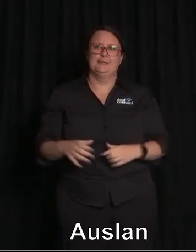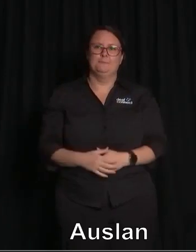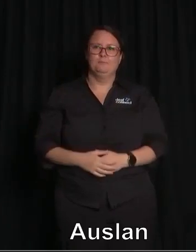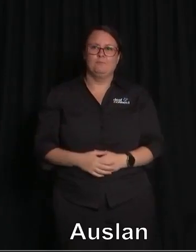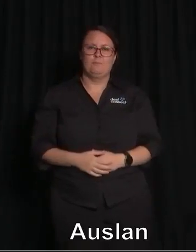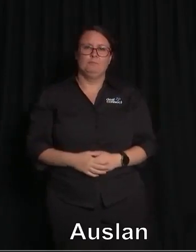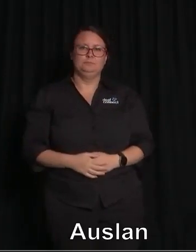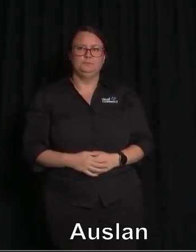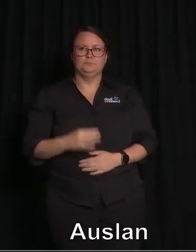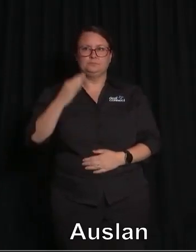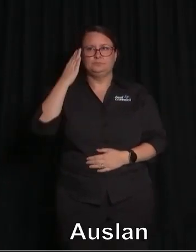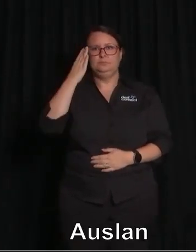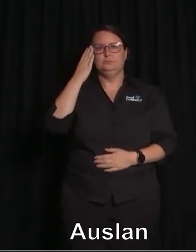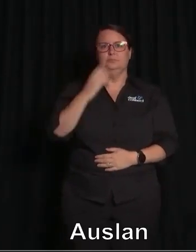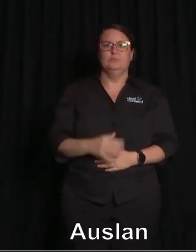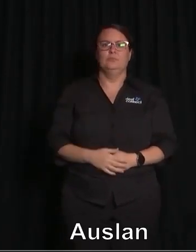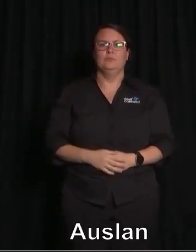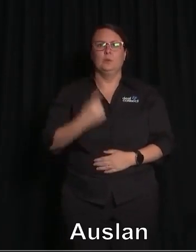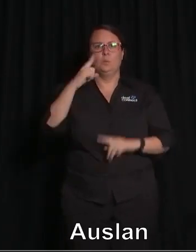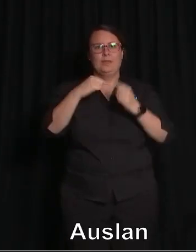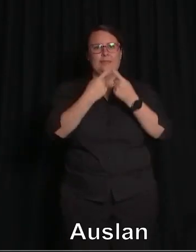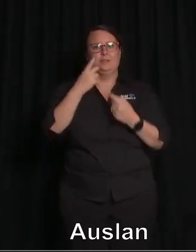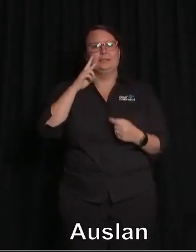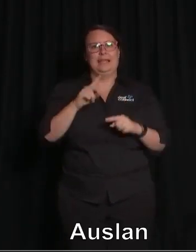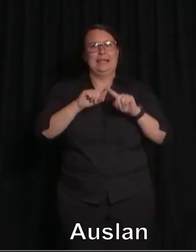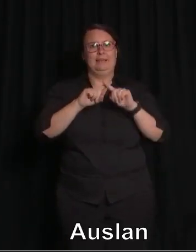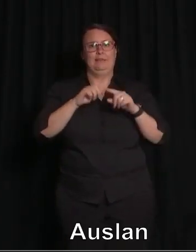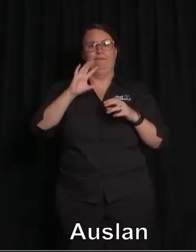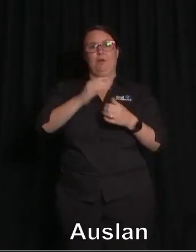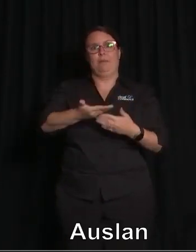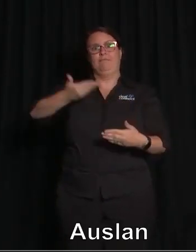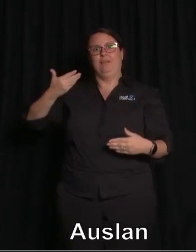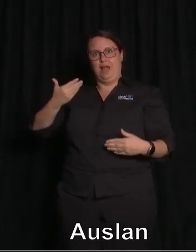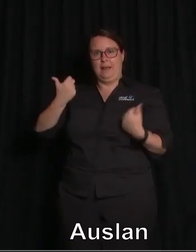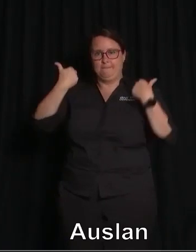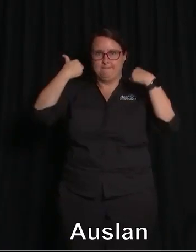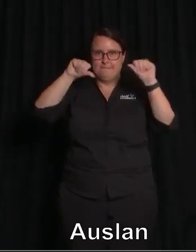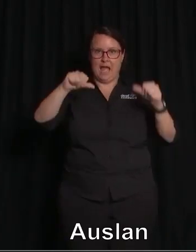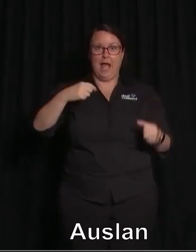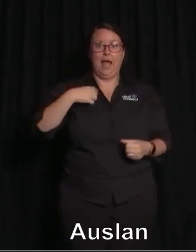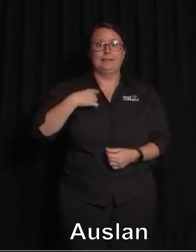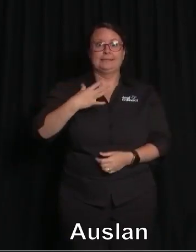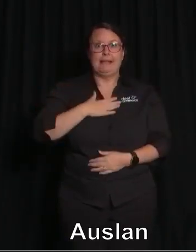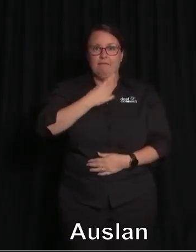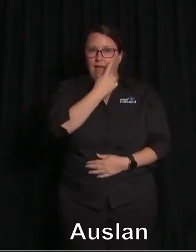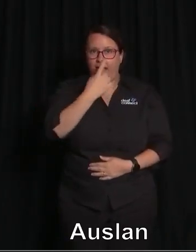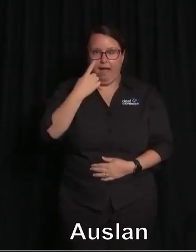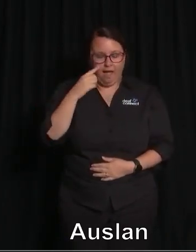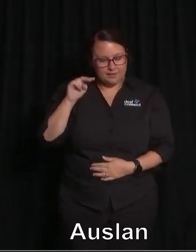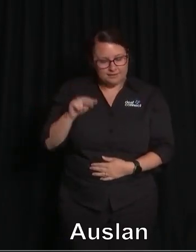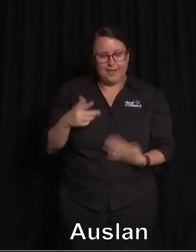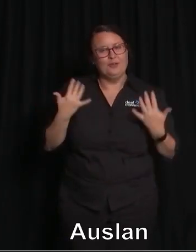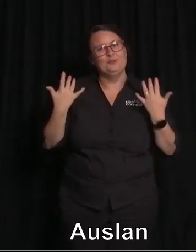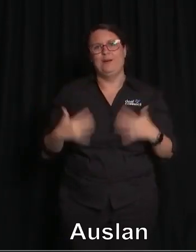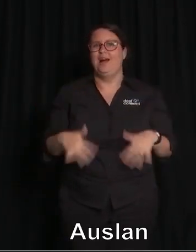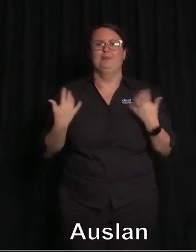It's one thing to see it from a different place, and it's another thing to see it in person, and so it's truly amazing. And